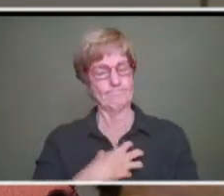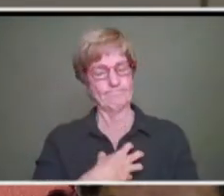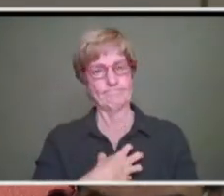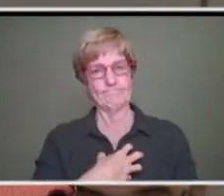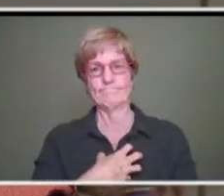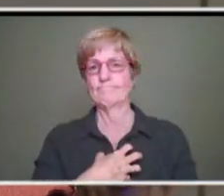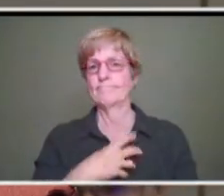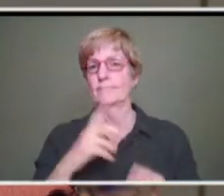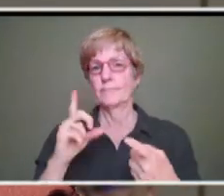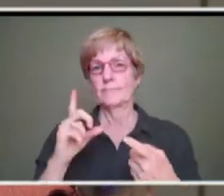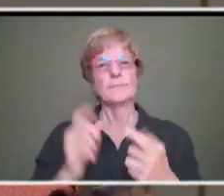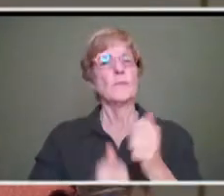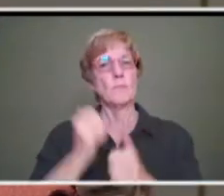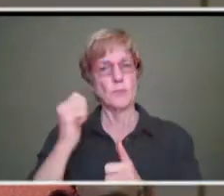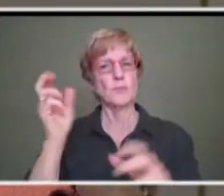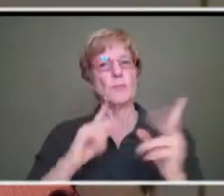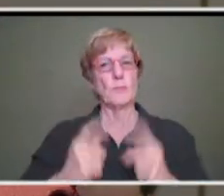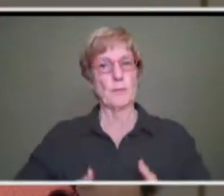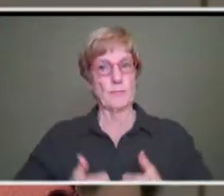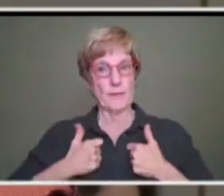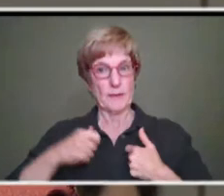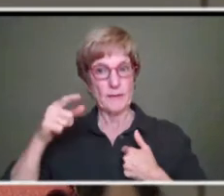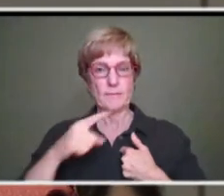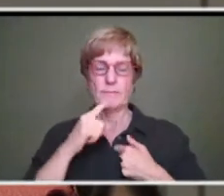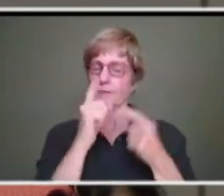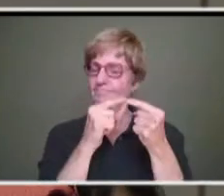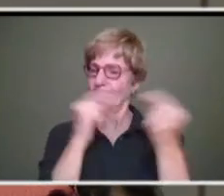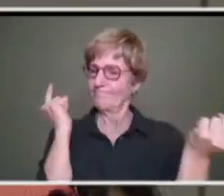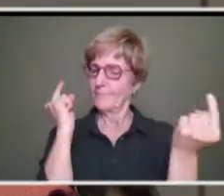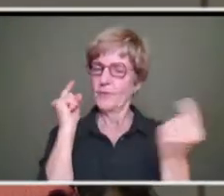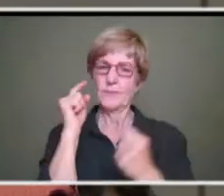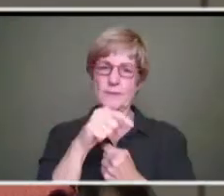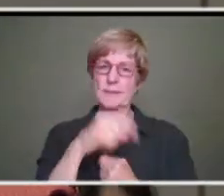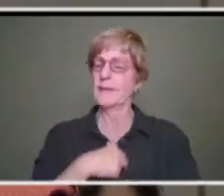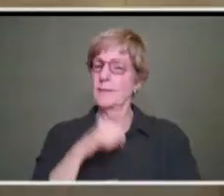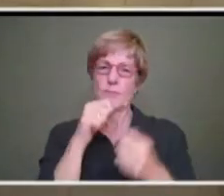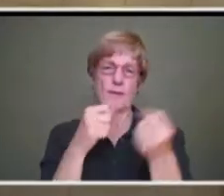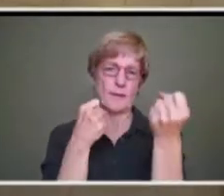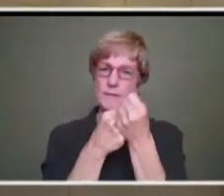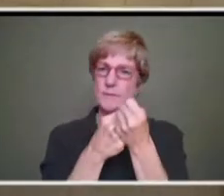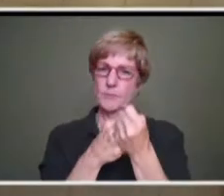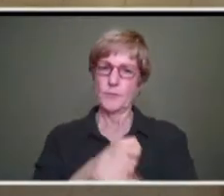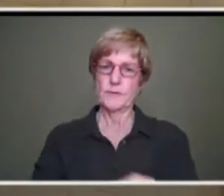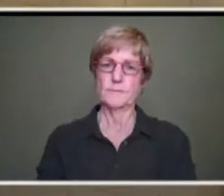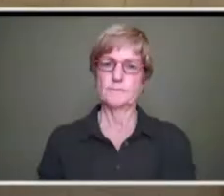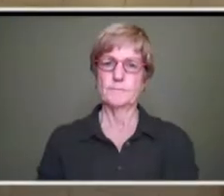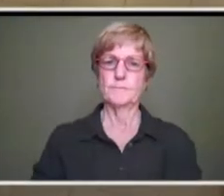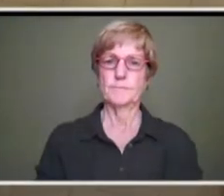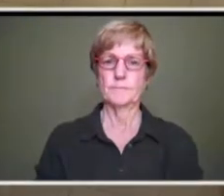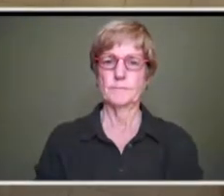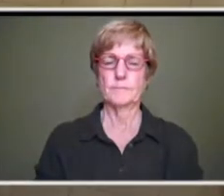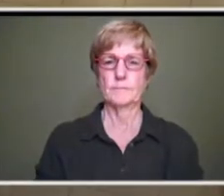the majority of the residents are still adamantly opposed to this position so I will not be supporting hmm